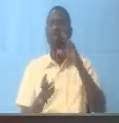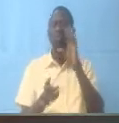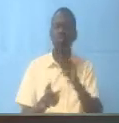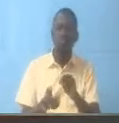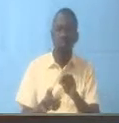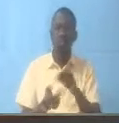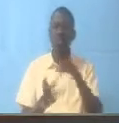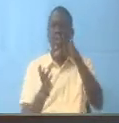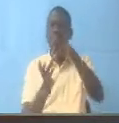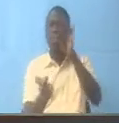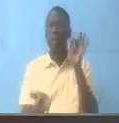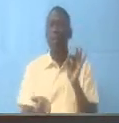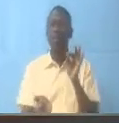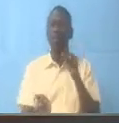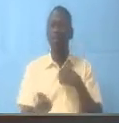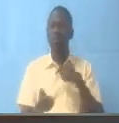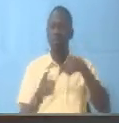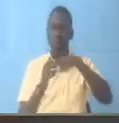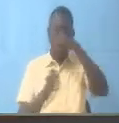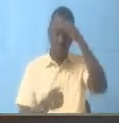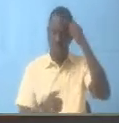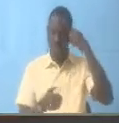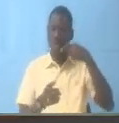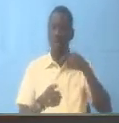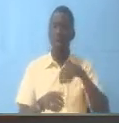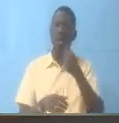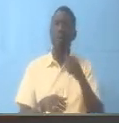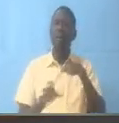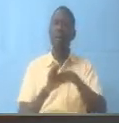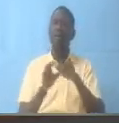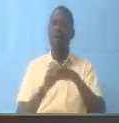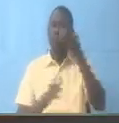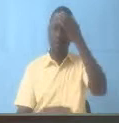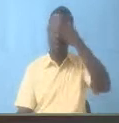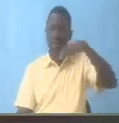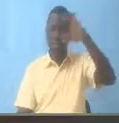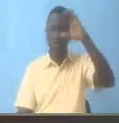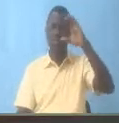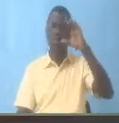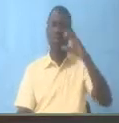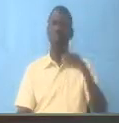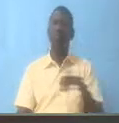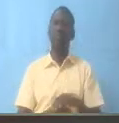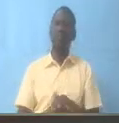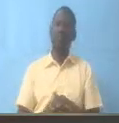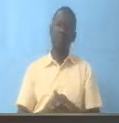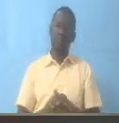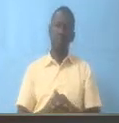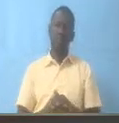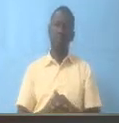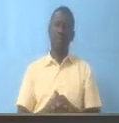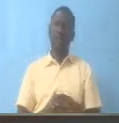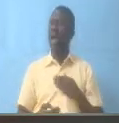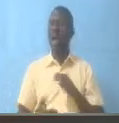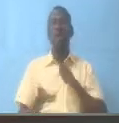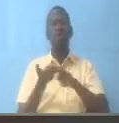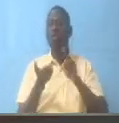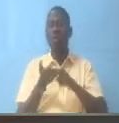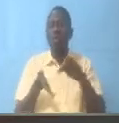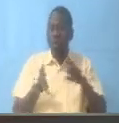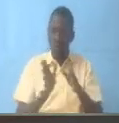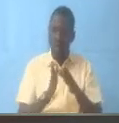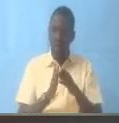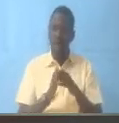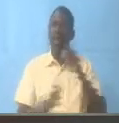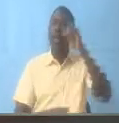tànnal la def la ci commission bi. The president appointed us. Usually, when a commission of